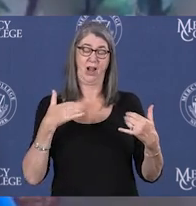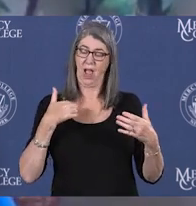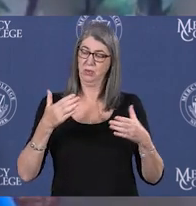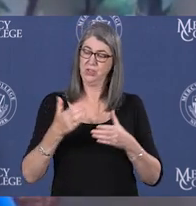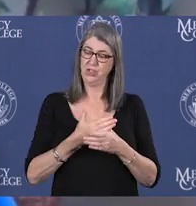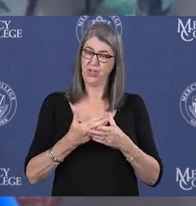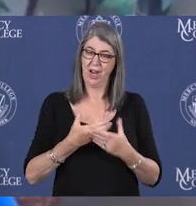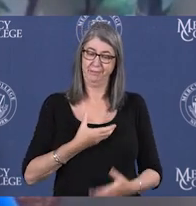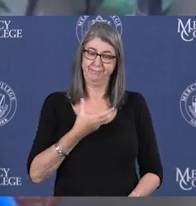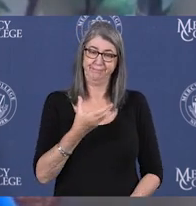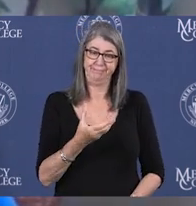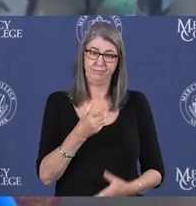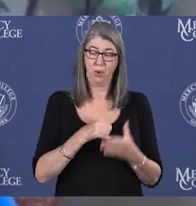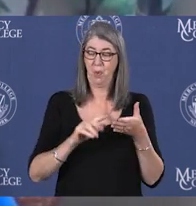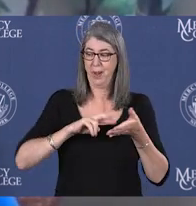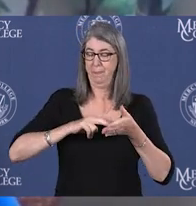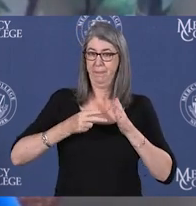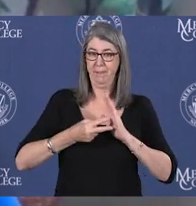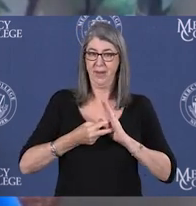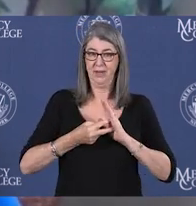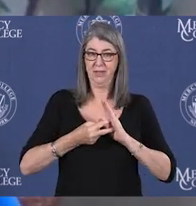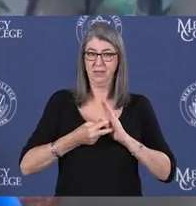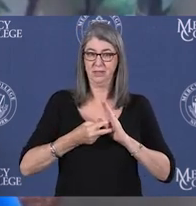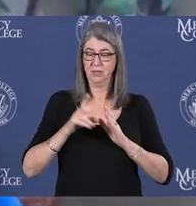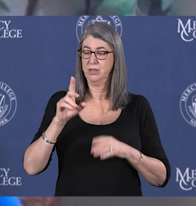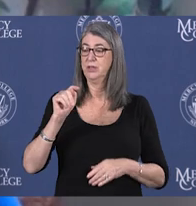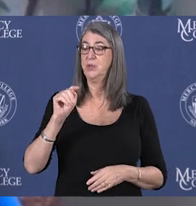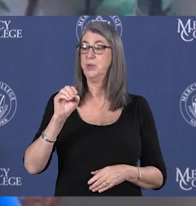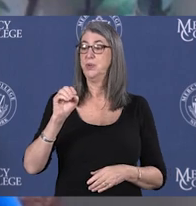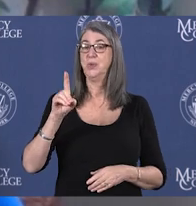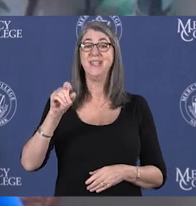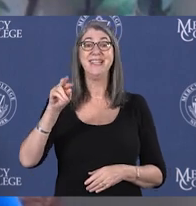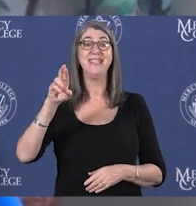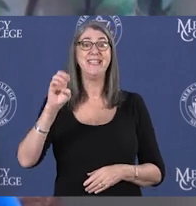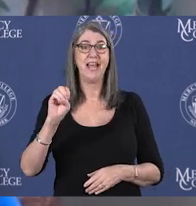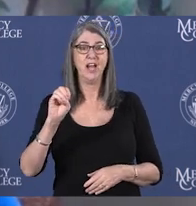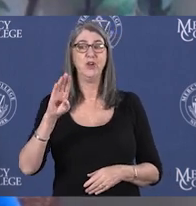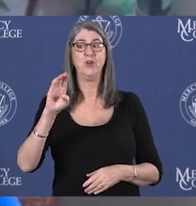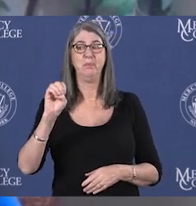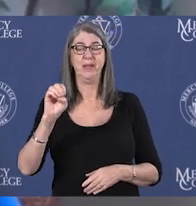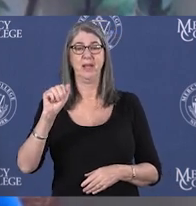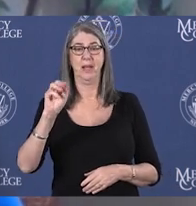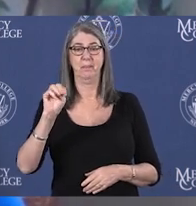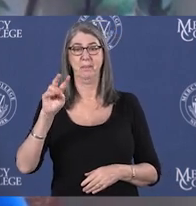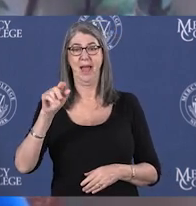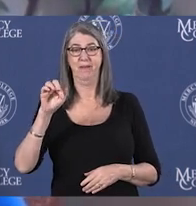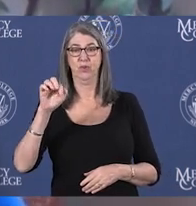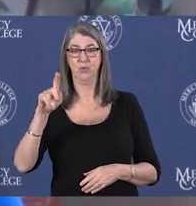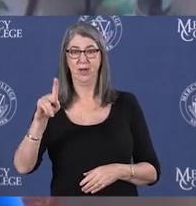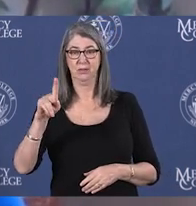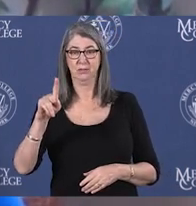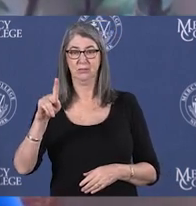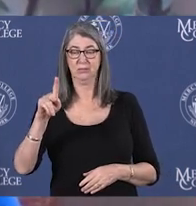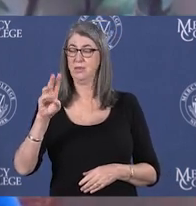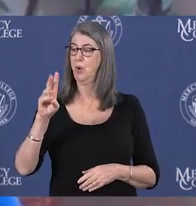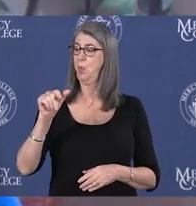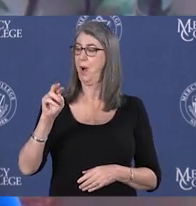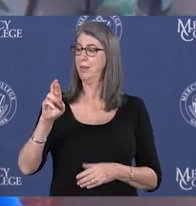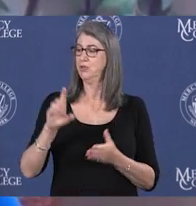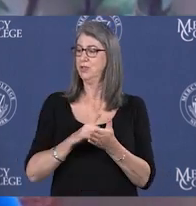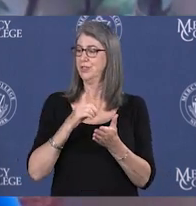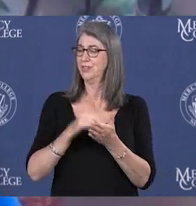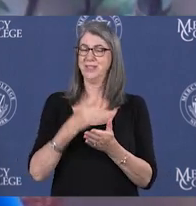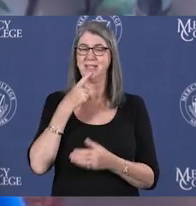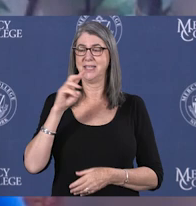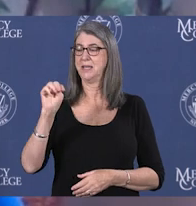share with you what it means to dare to be a maverick. The Webster Dictionary defines